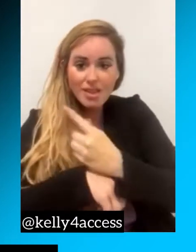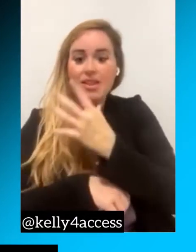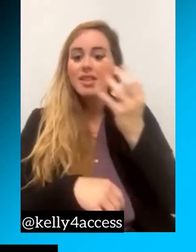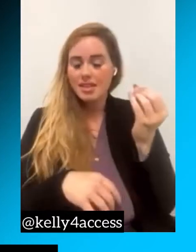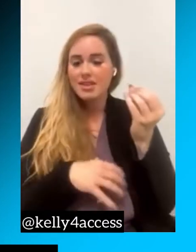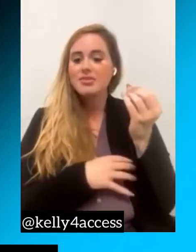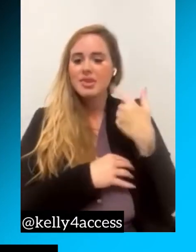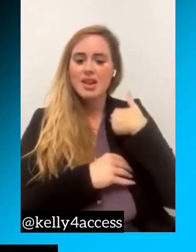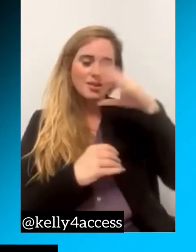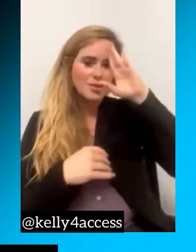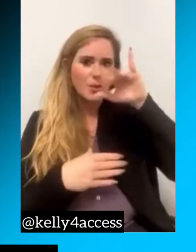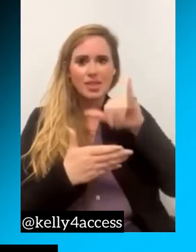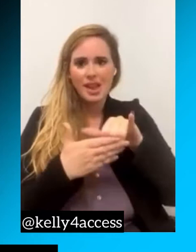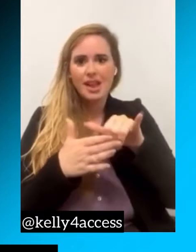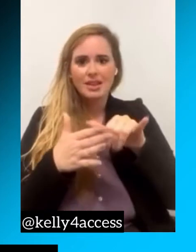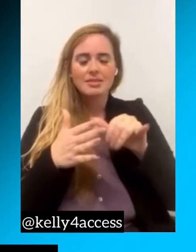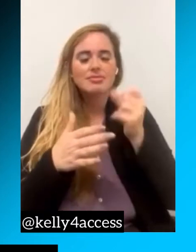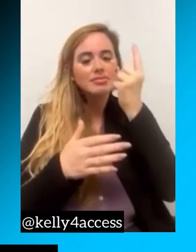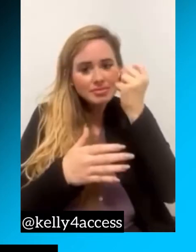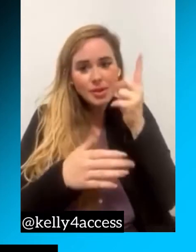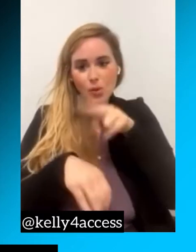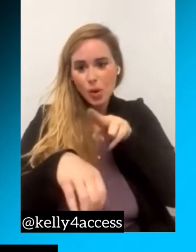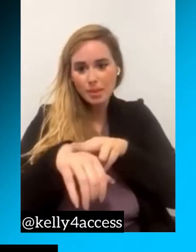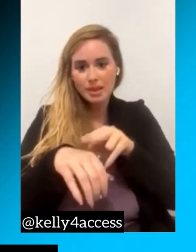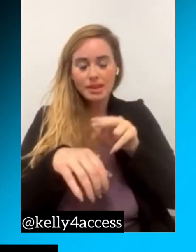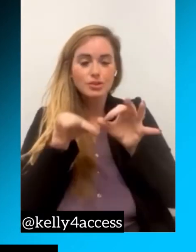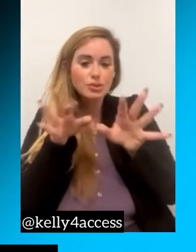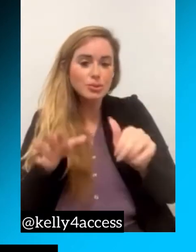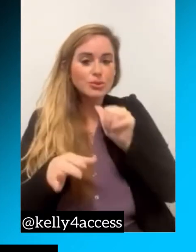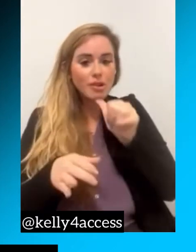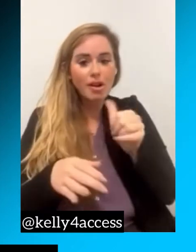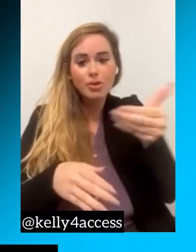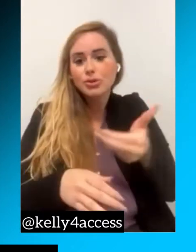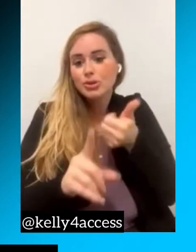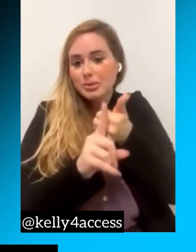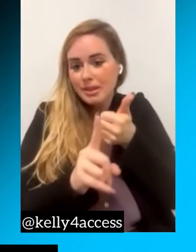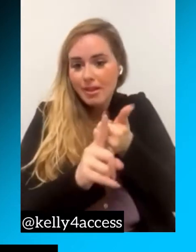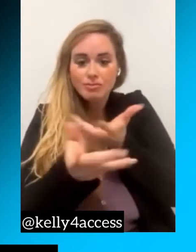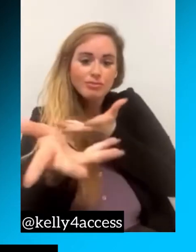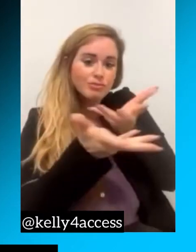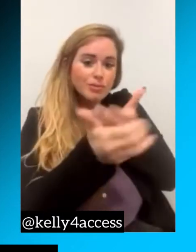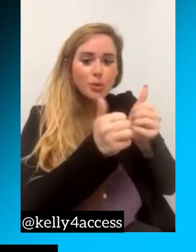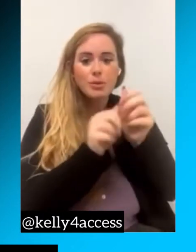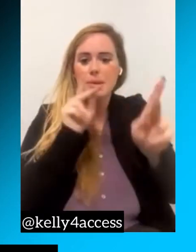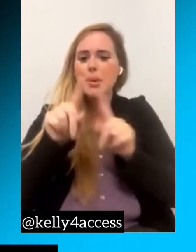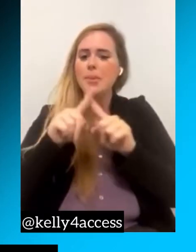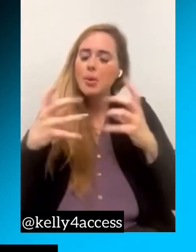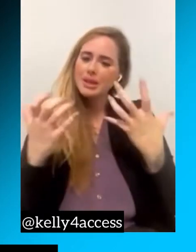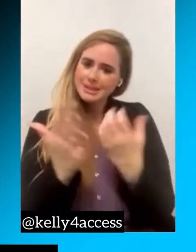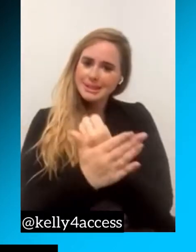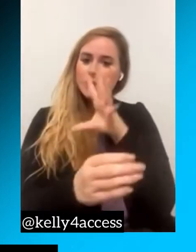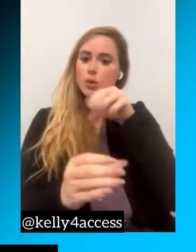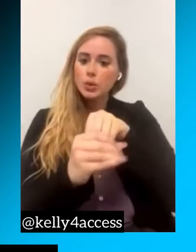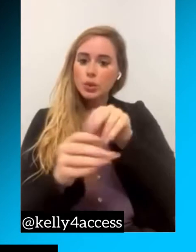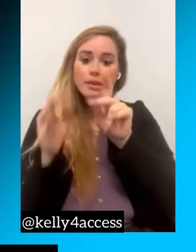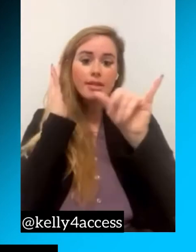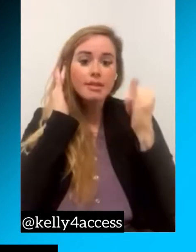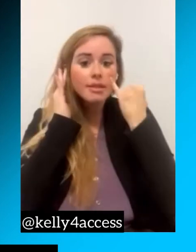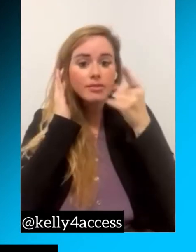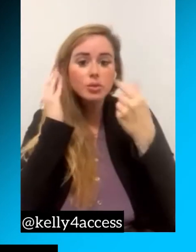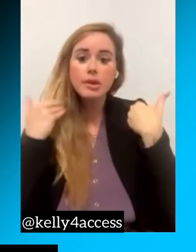that I'm aware that normally they don't kind of interact really, but I really want to also include you. So if you do have any